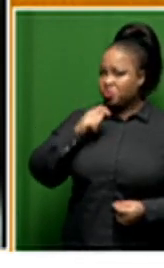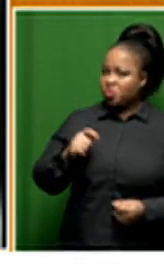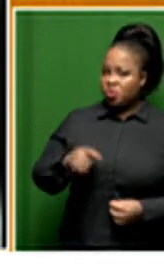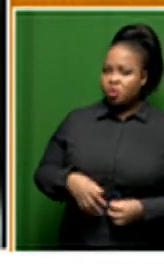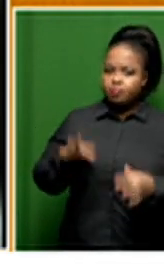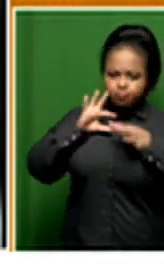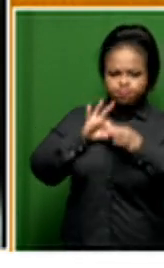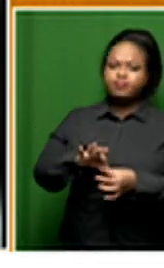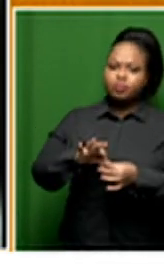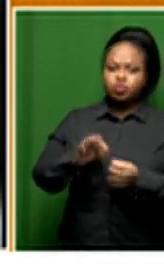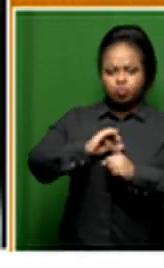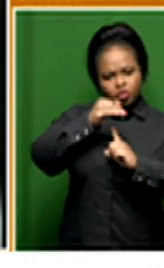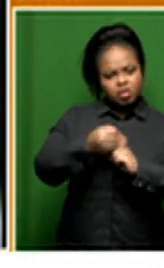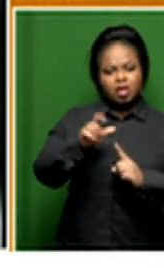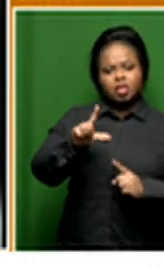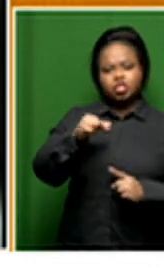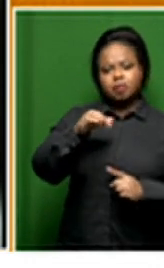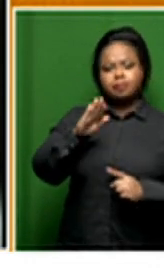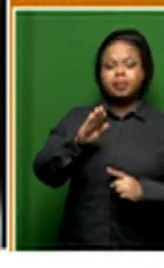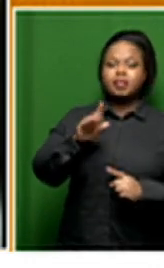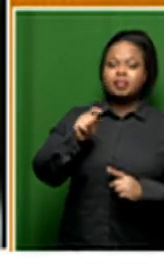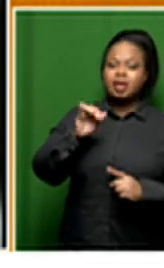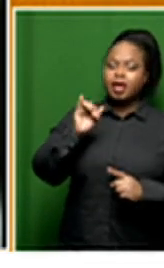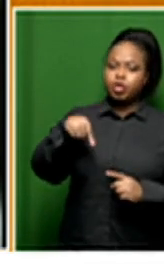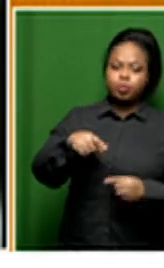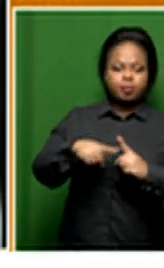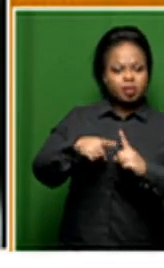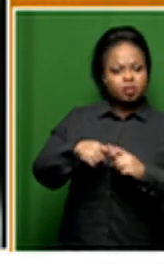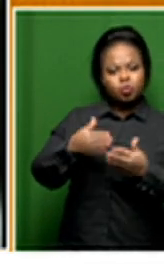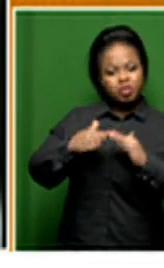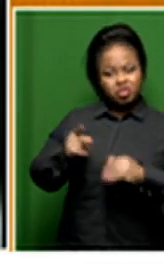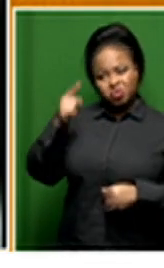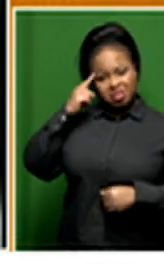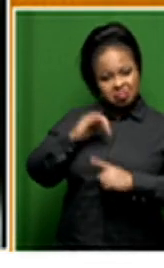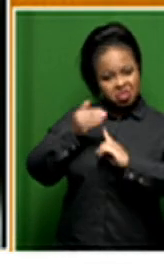massive commitment to protect the rights of the LGBTIQ plus community?